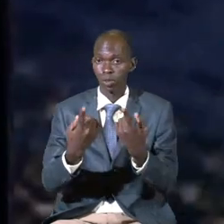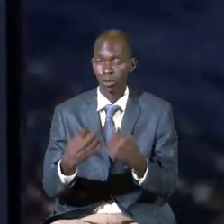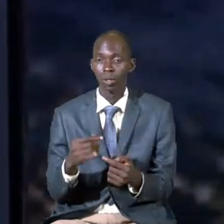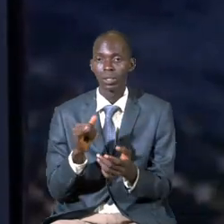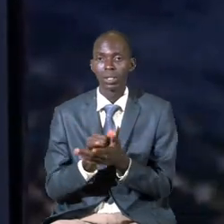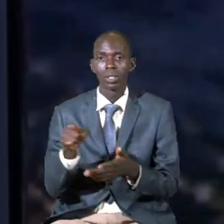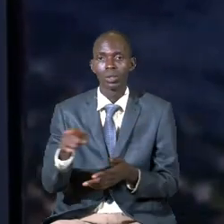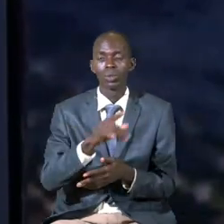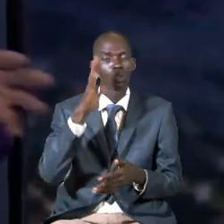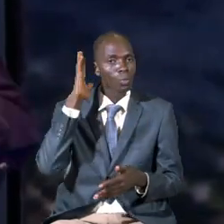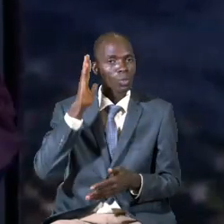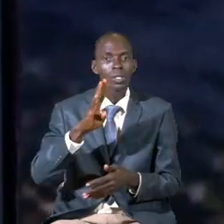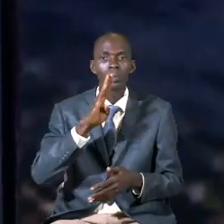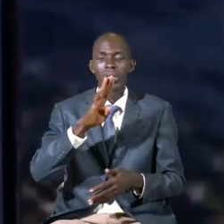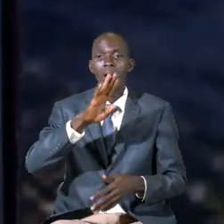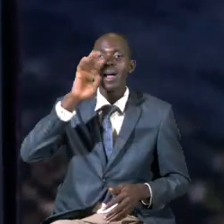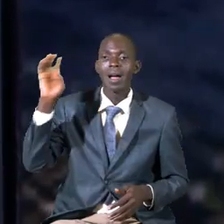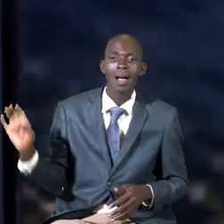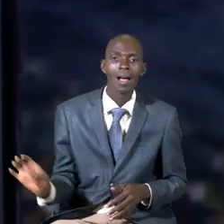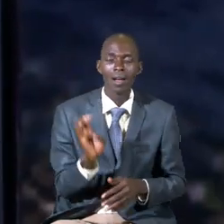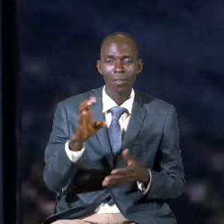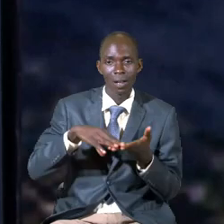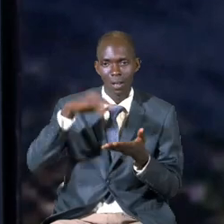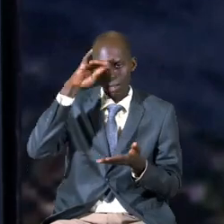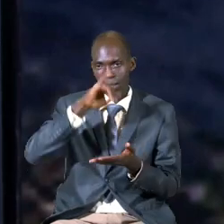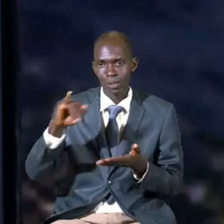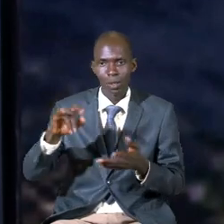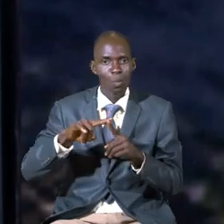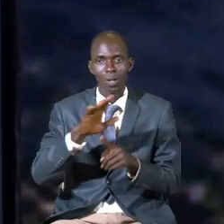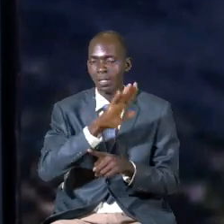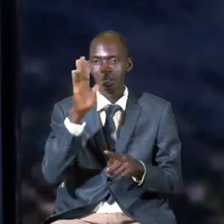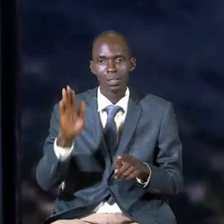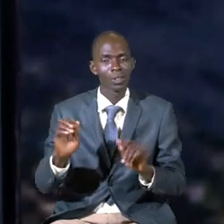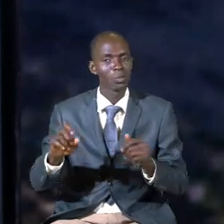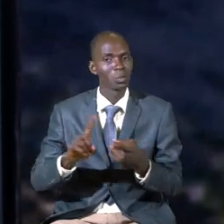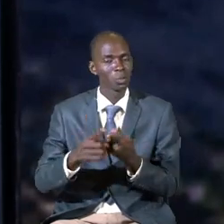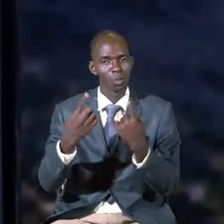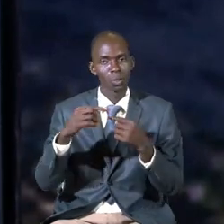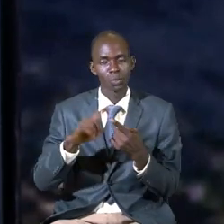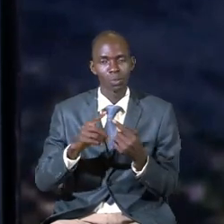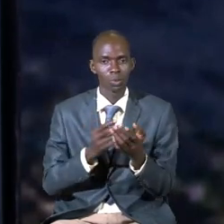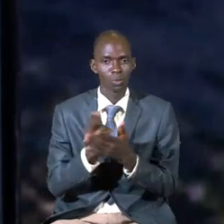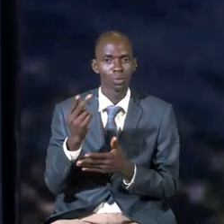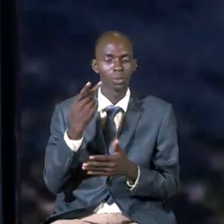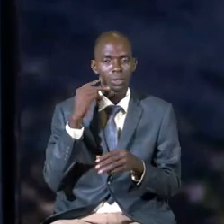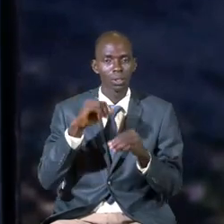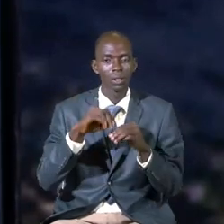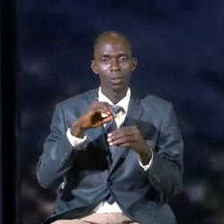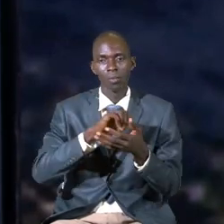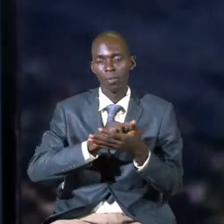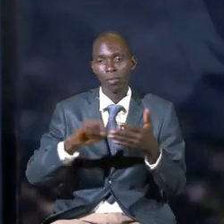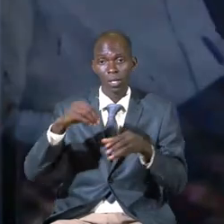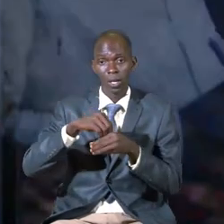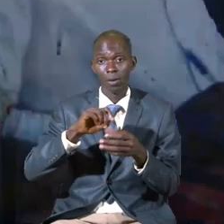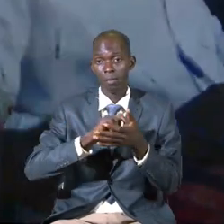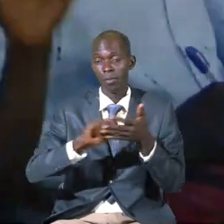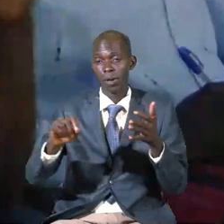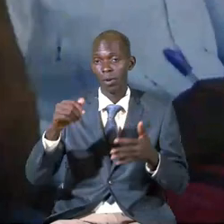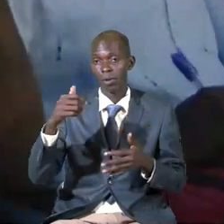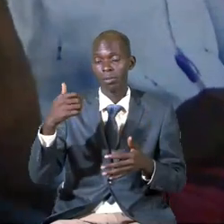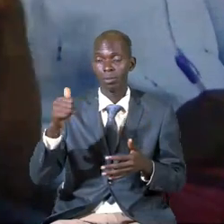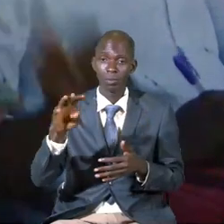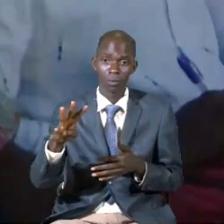learning and never able to come to the knowledge of the truth look at what 14 now in verse 14